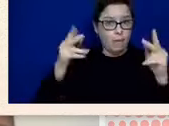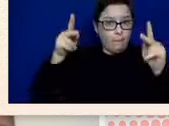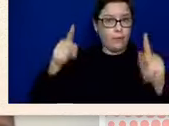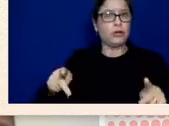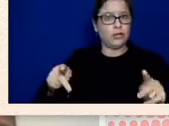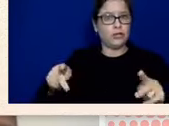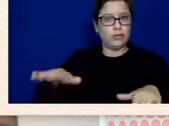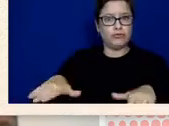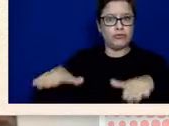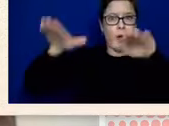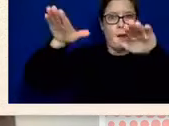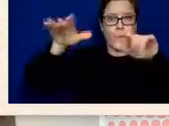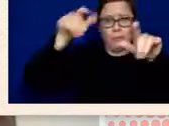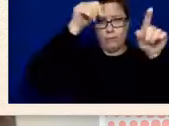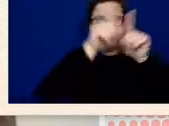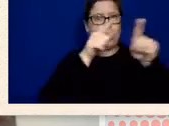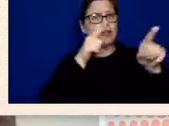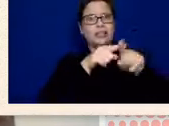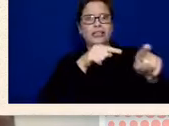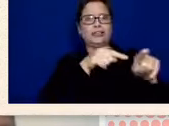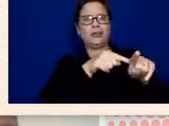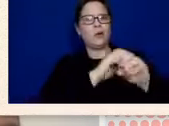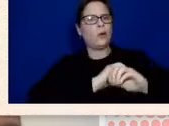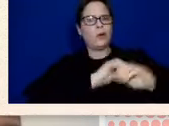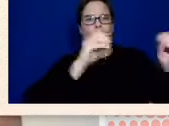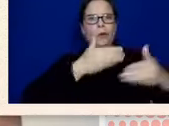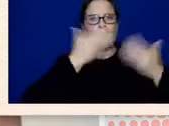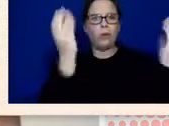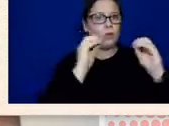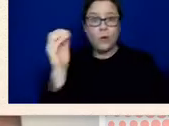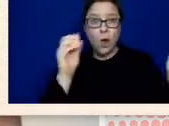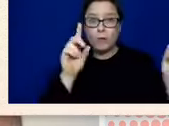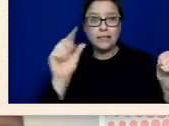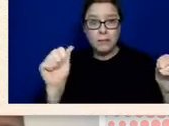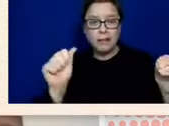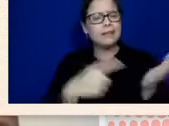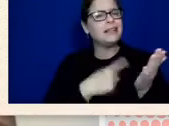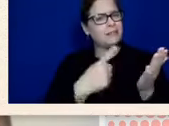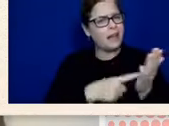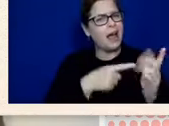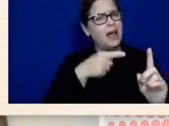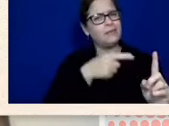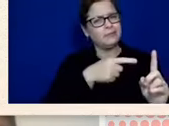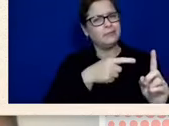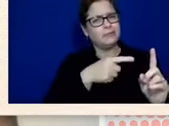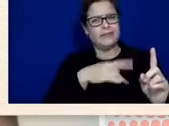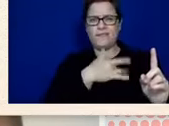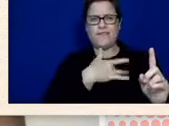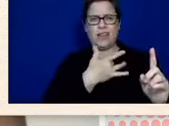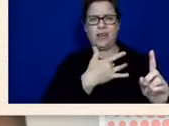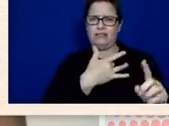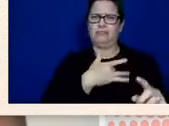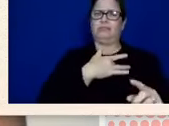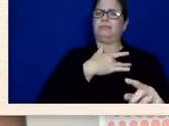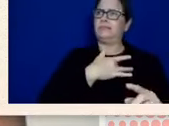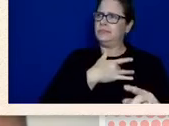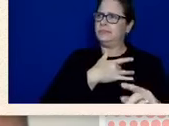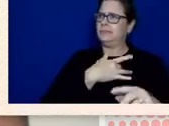with a sibling who does not have a disability can affect them deeply. And as what my brother